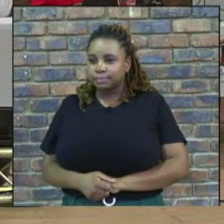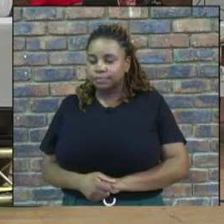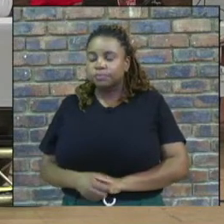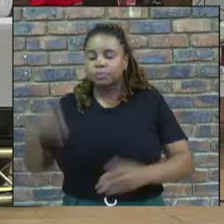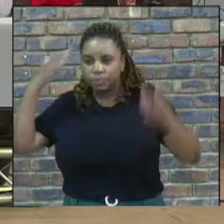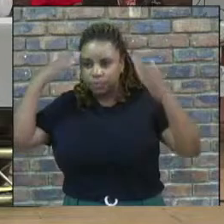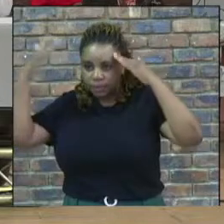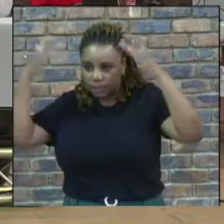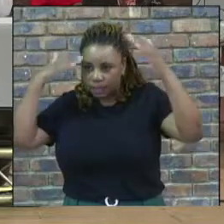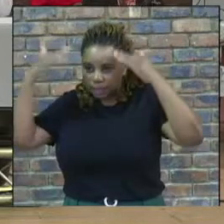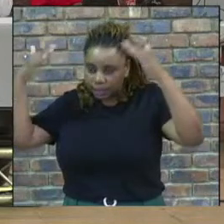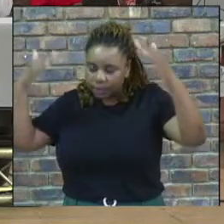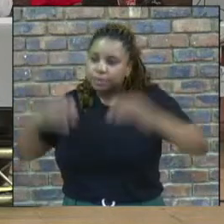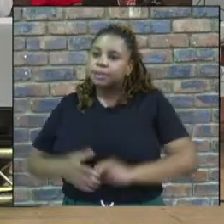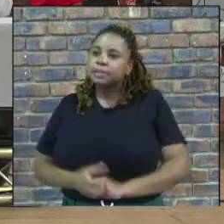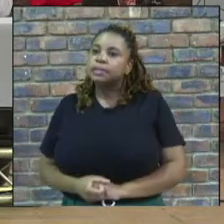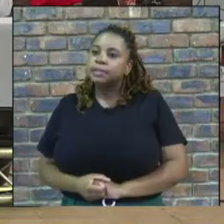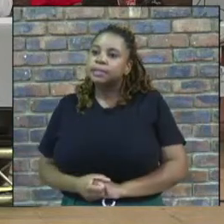Sanibonani Lotshani.